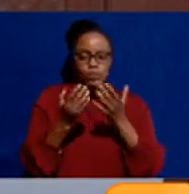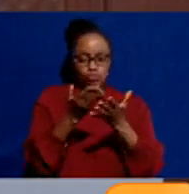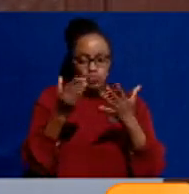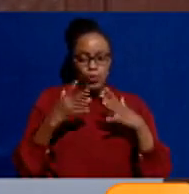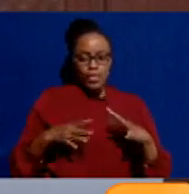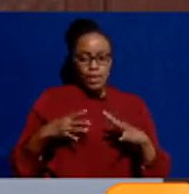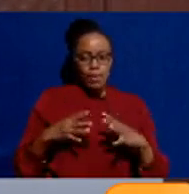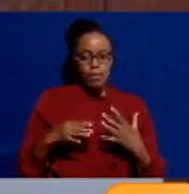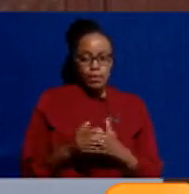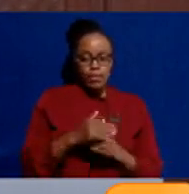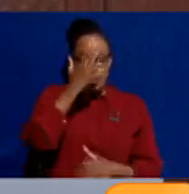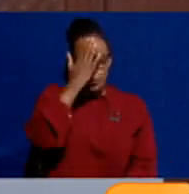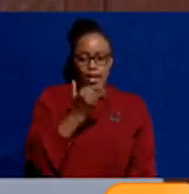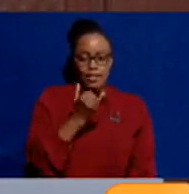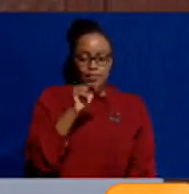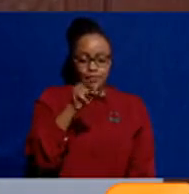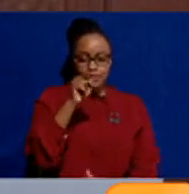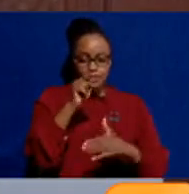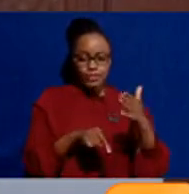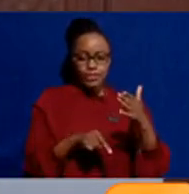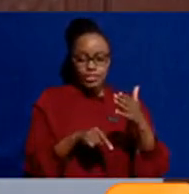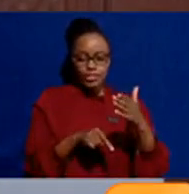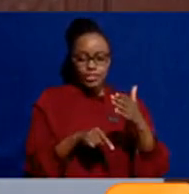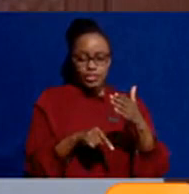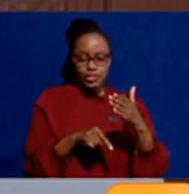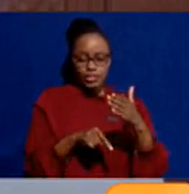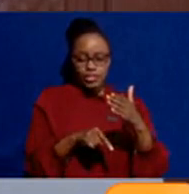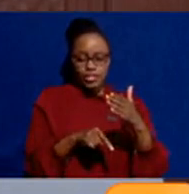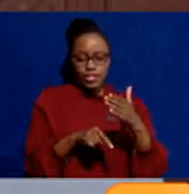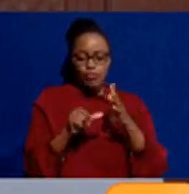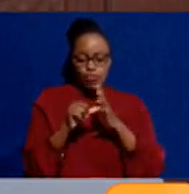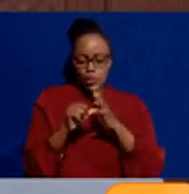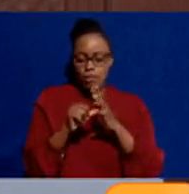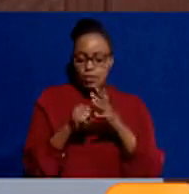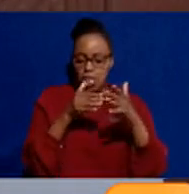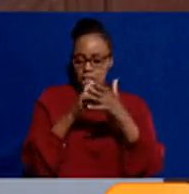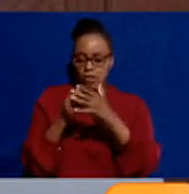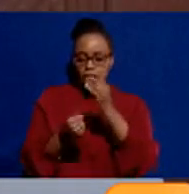Because this is what is hindering our food production.